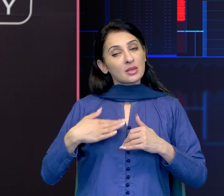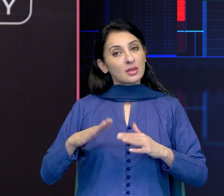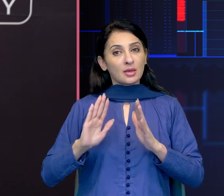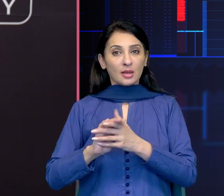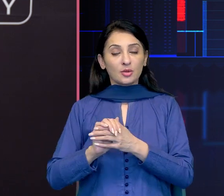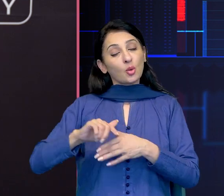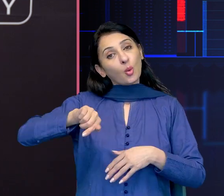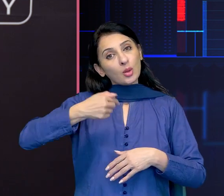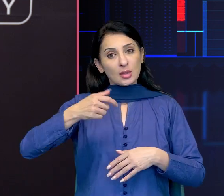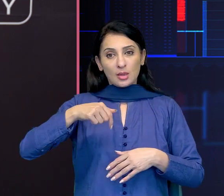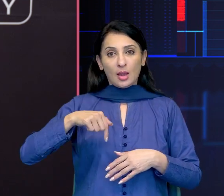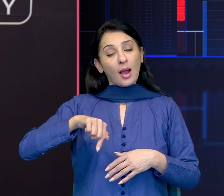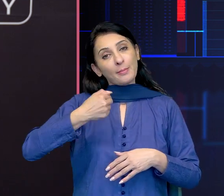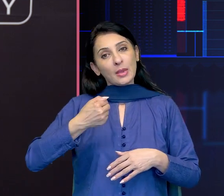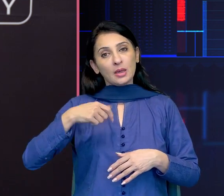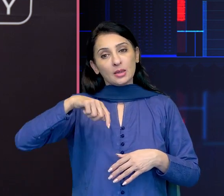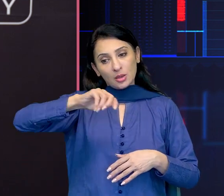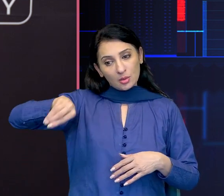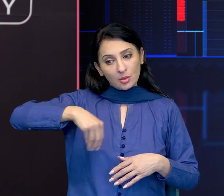their